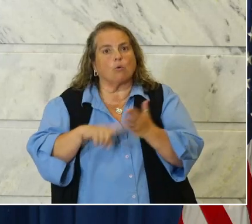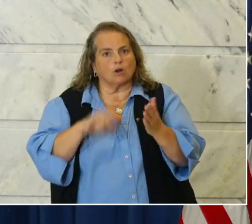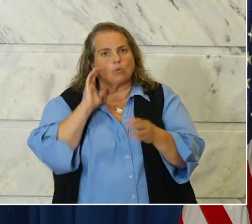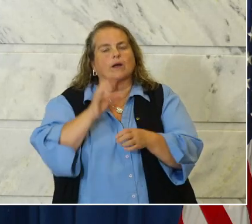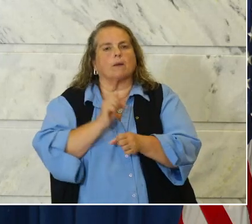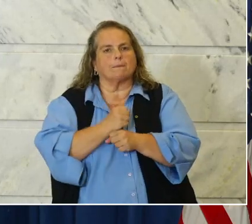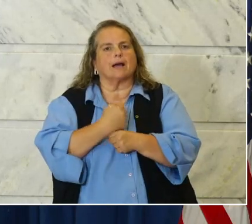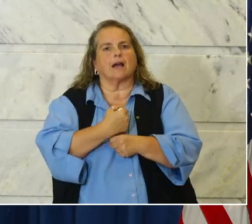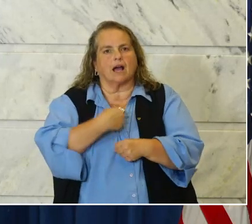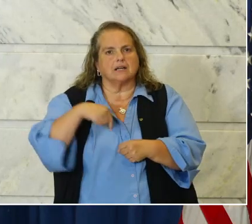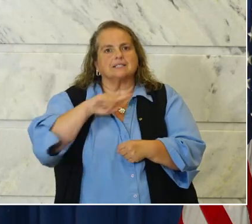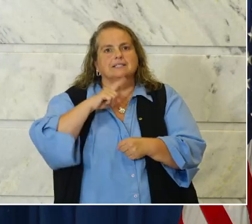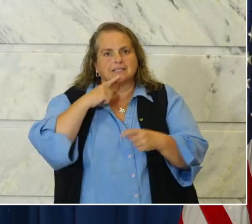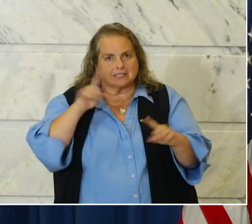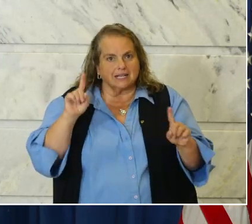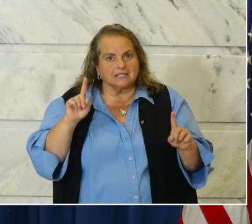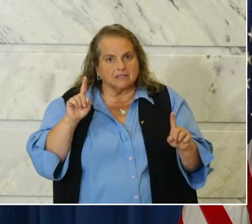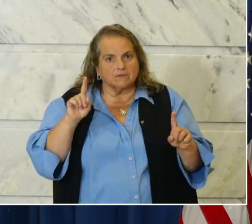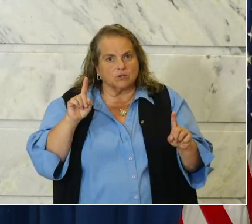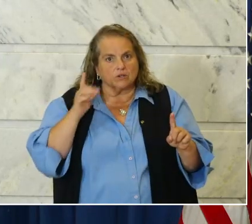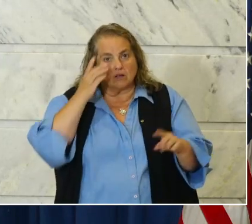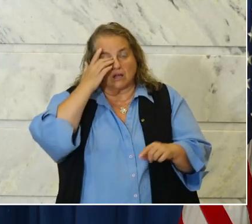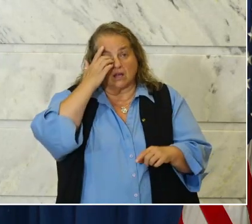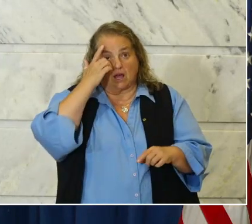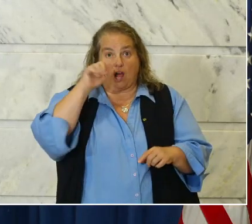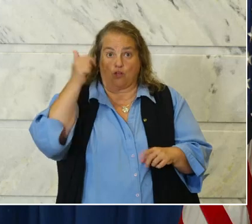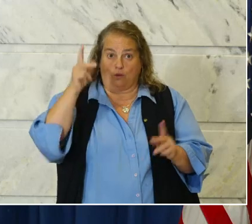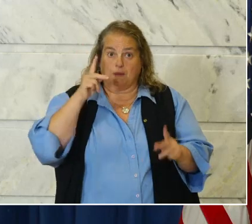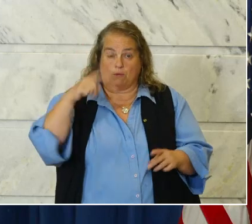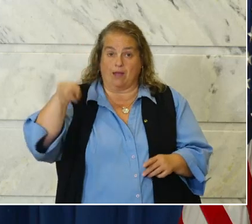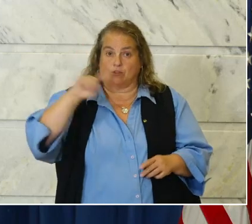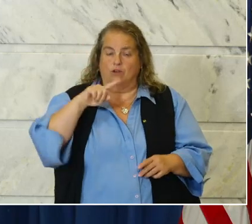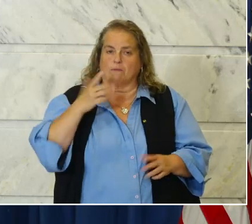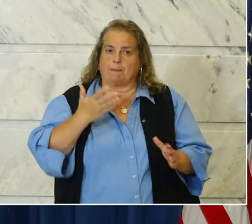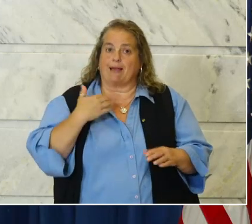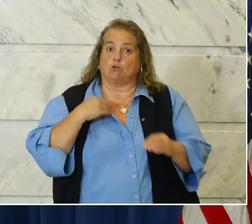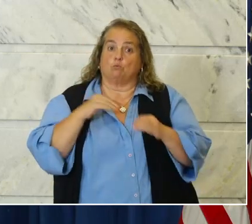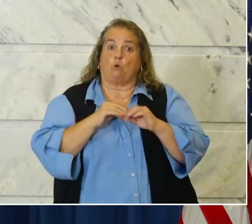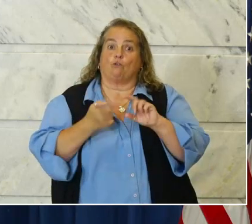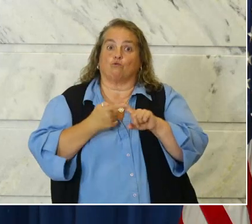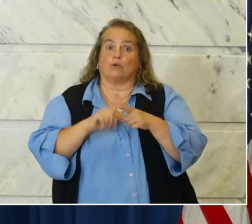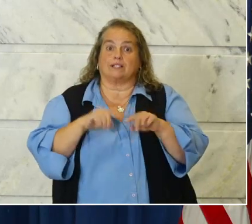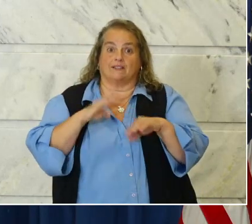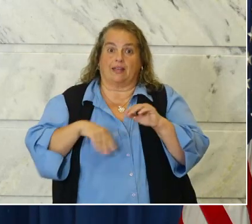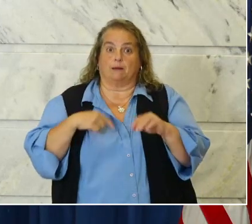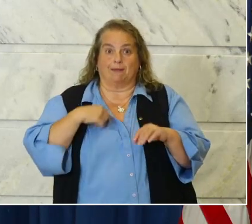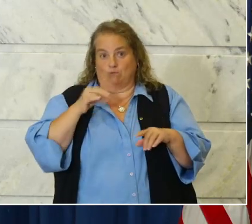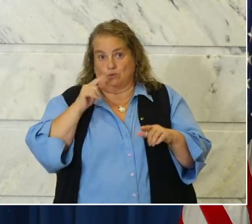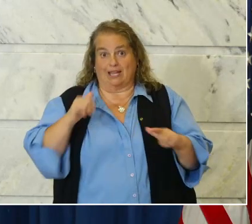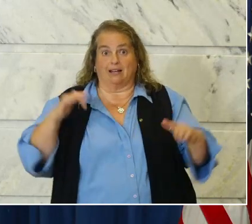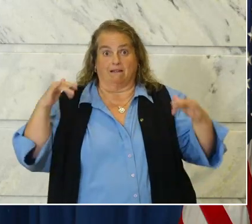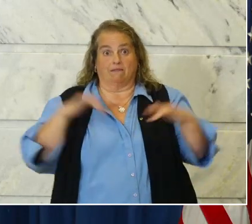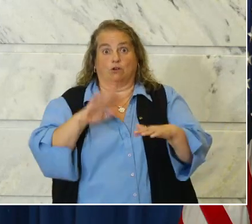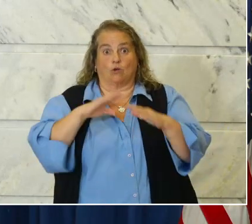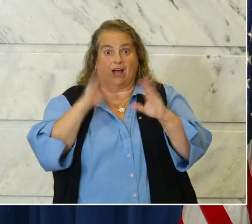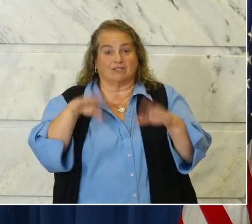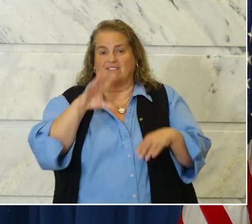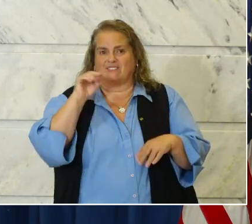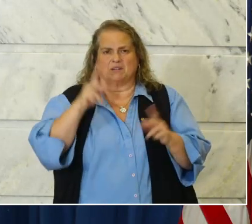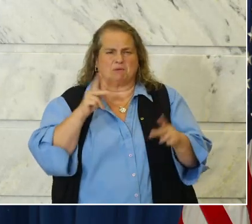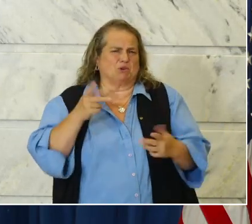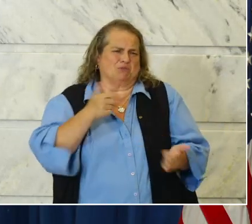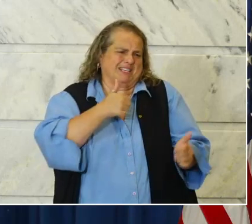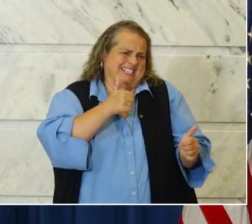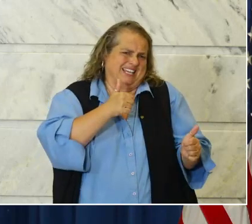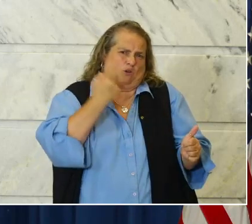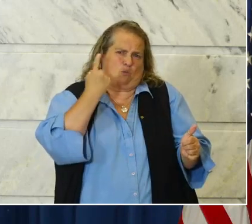us successful. And other people out there must have a lot more friends than me to be able to fill up their house with 50 people. Do 10 one day, wait